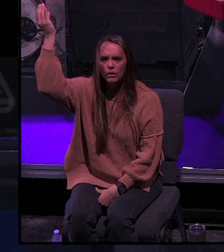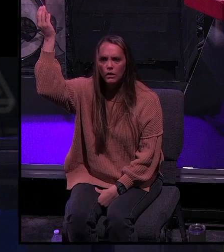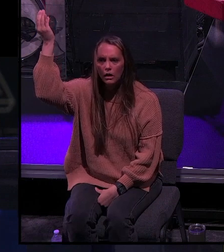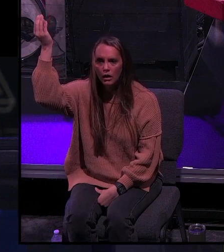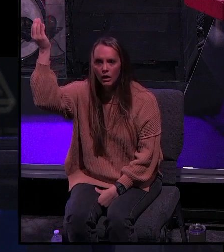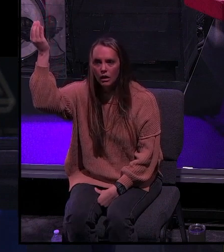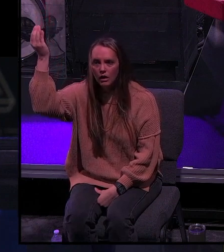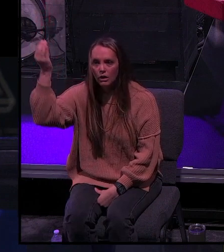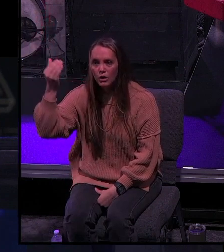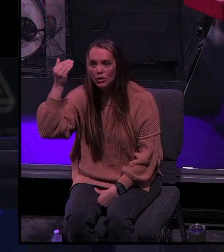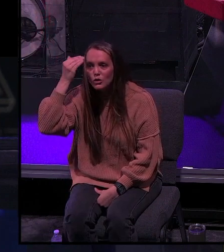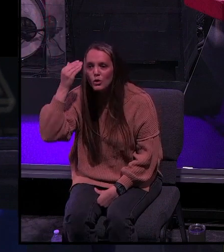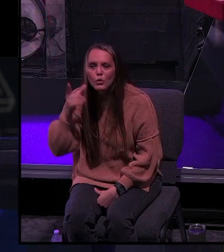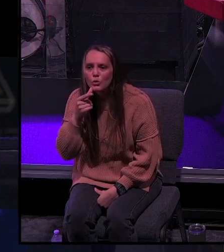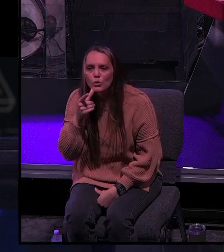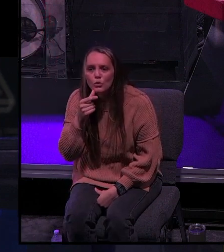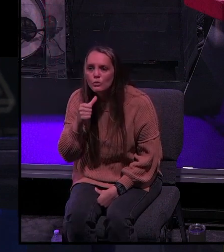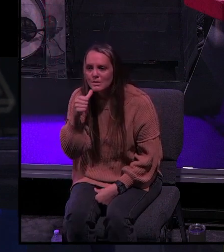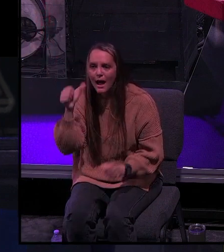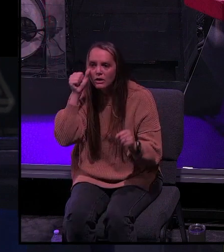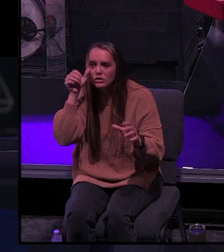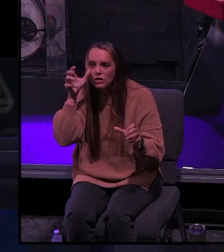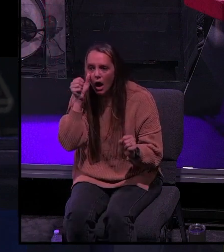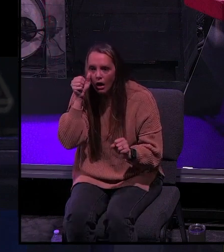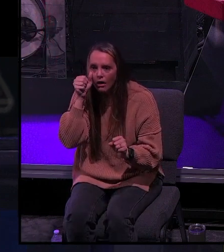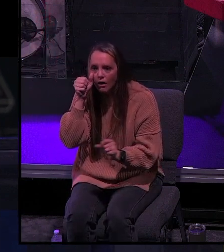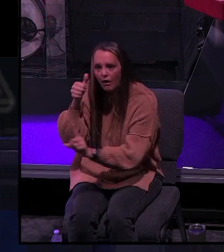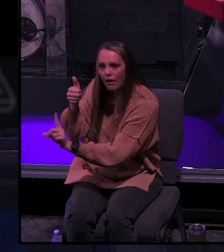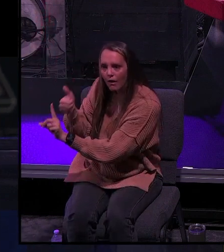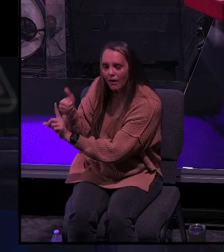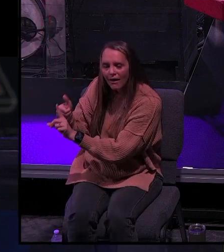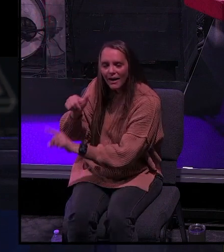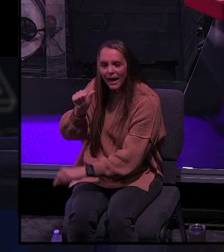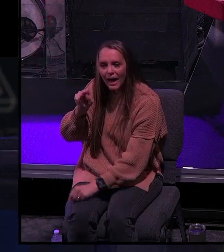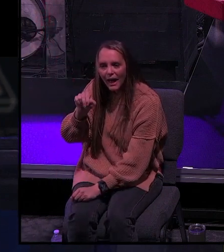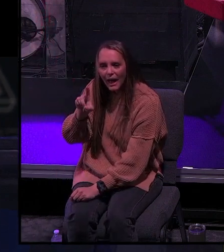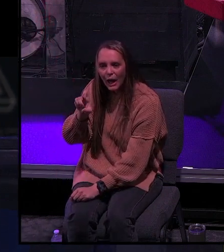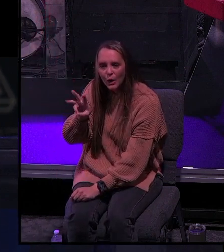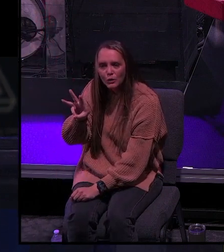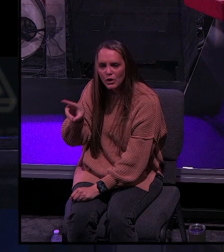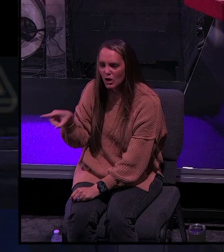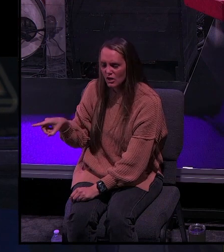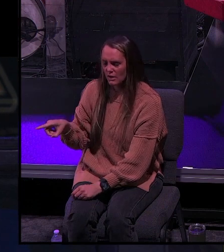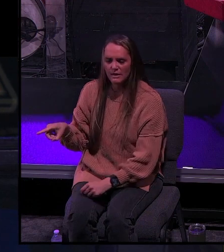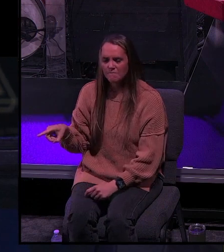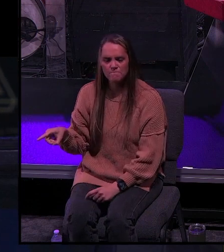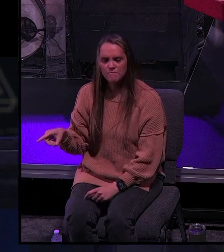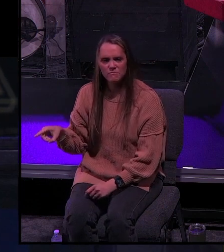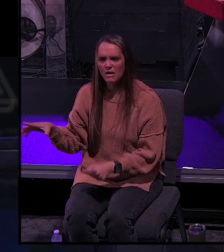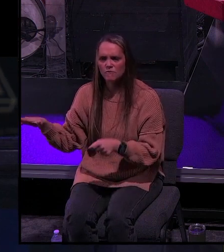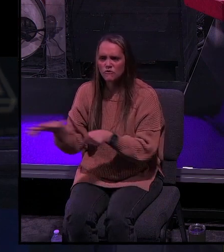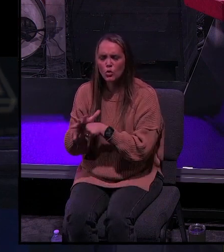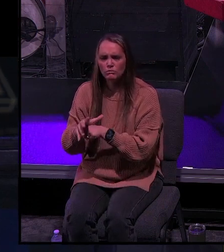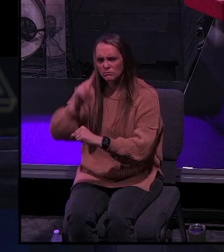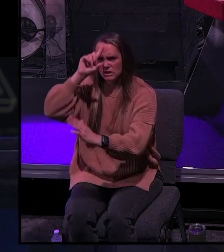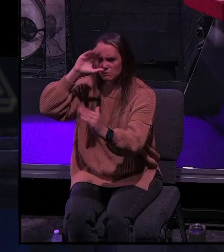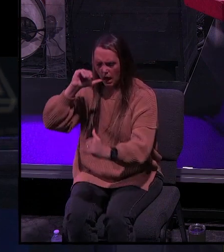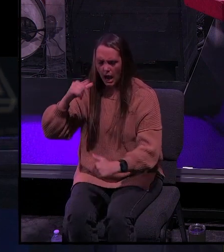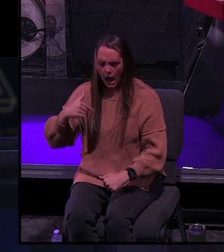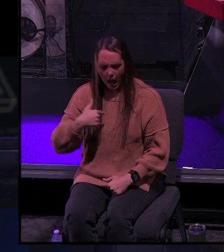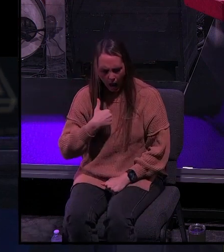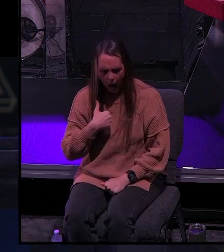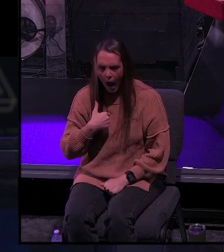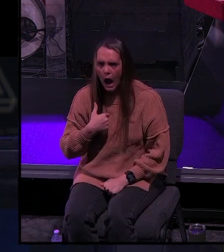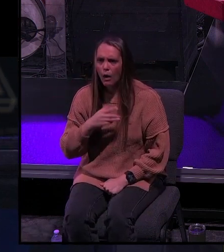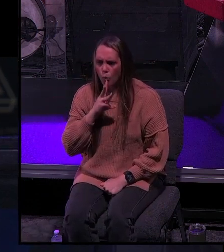was not shocked in that moment? Andrew. He fully expected, his expectations were, when I put